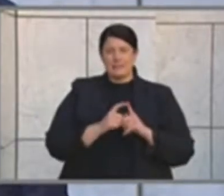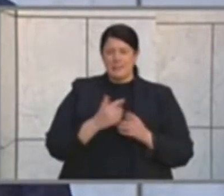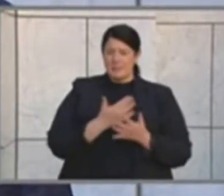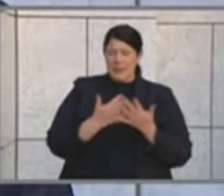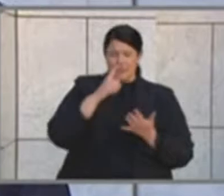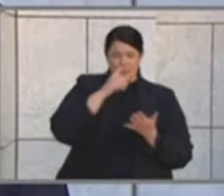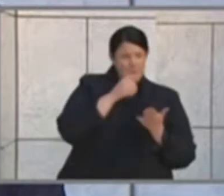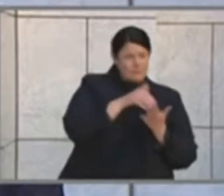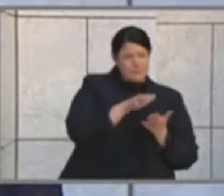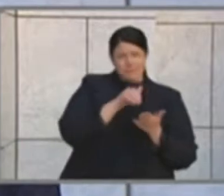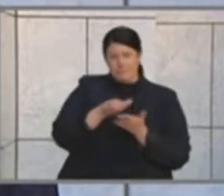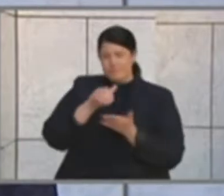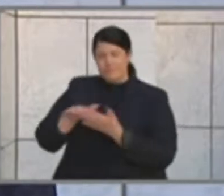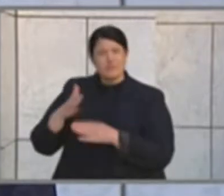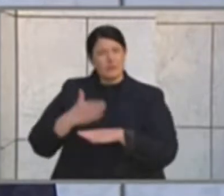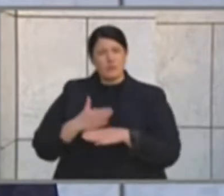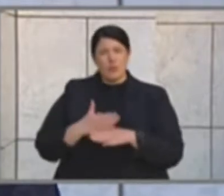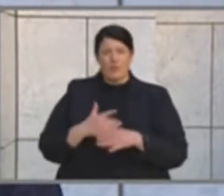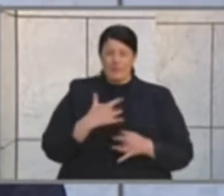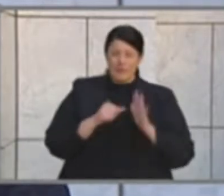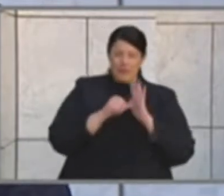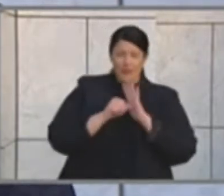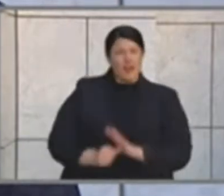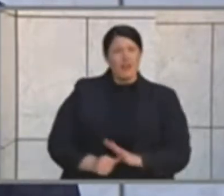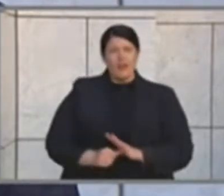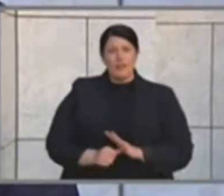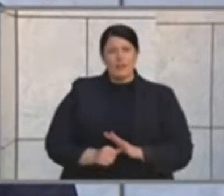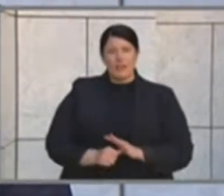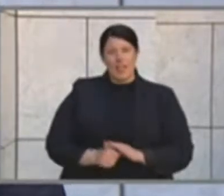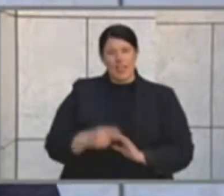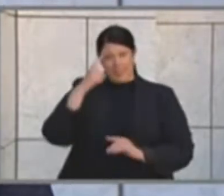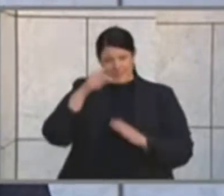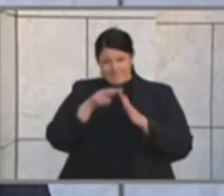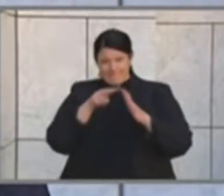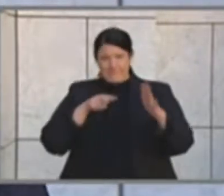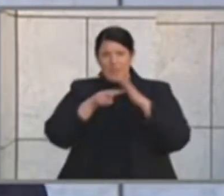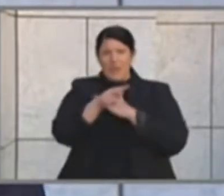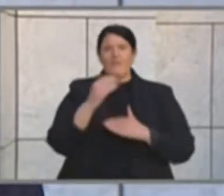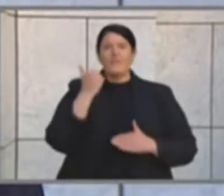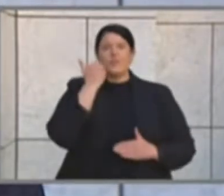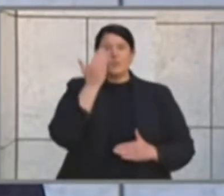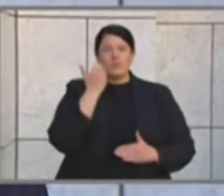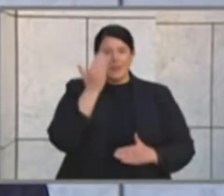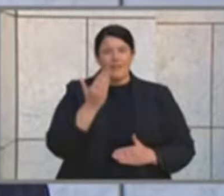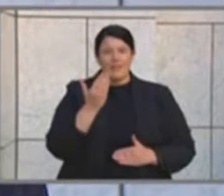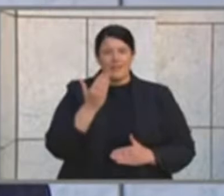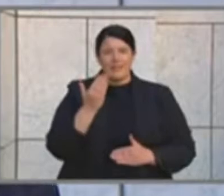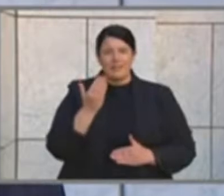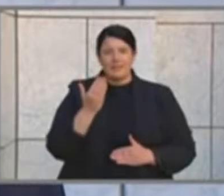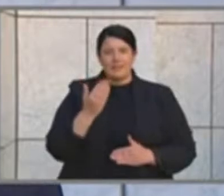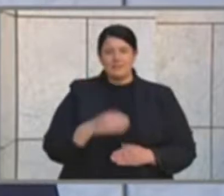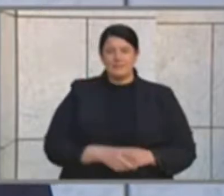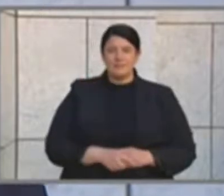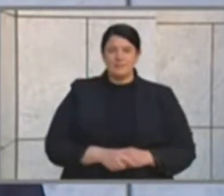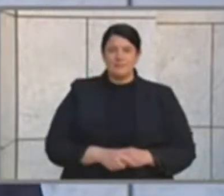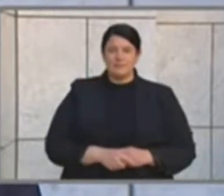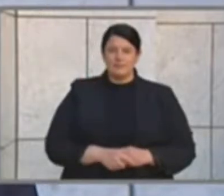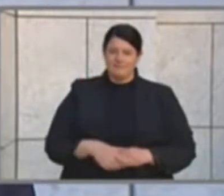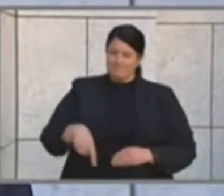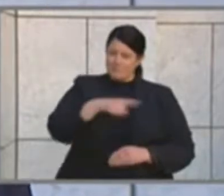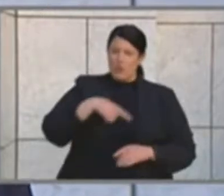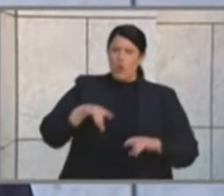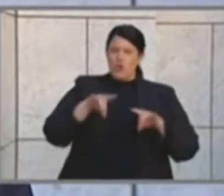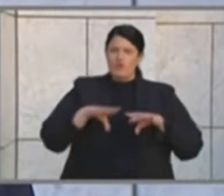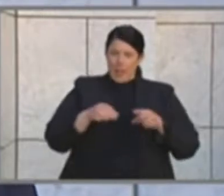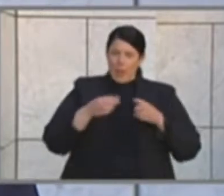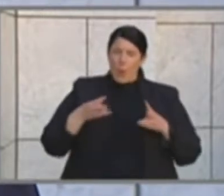hurting today, they can look forward knowing, on the basis of our national character